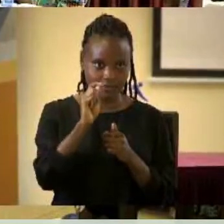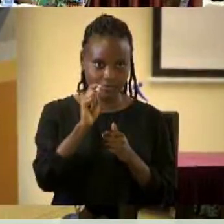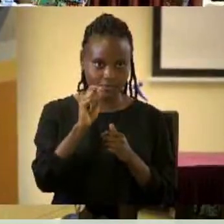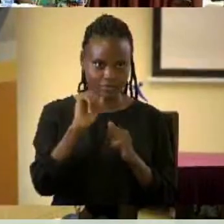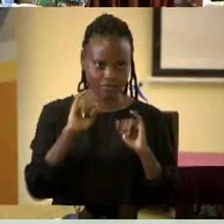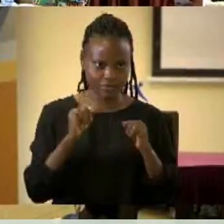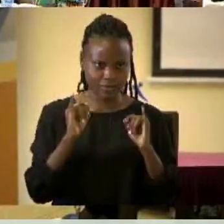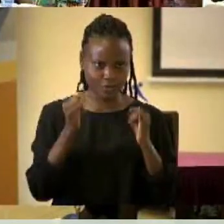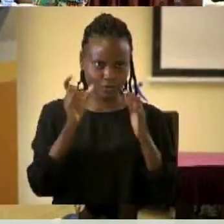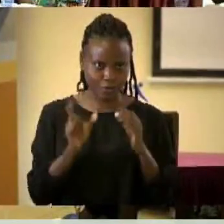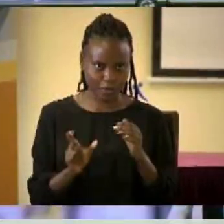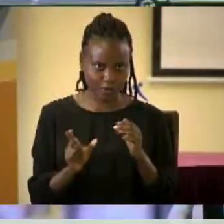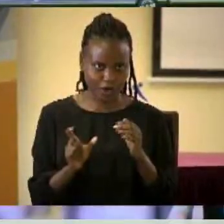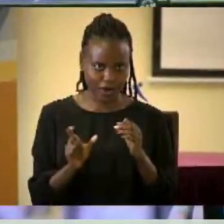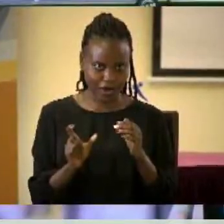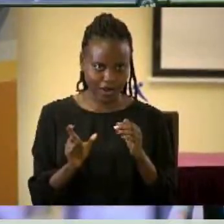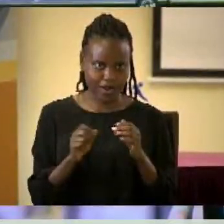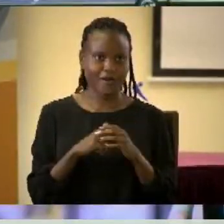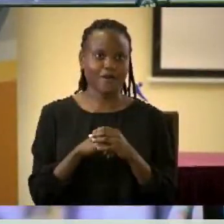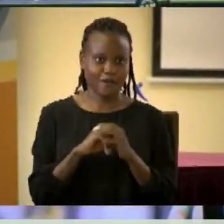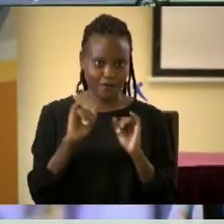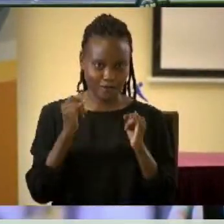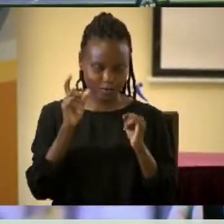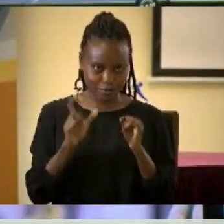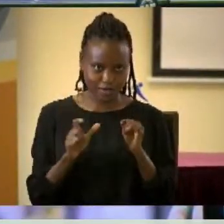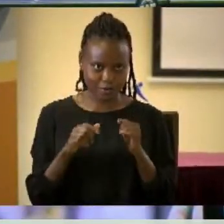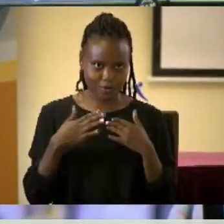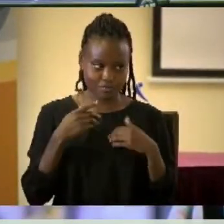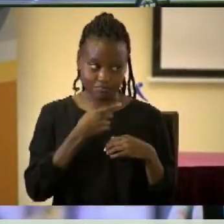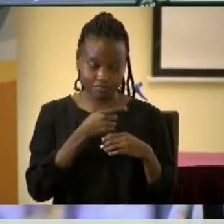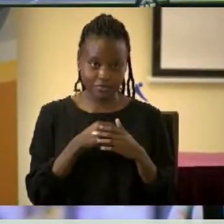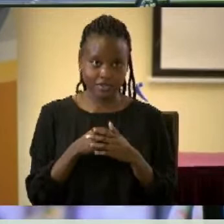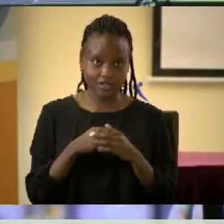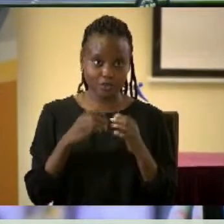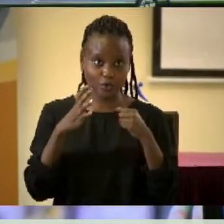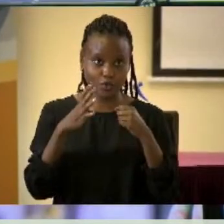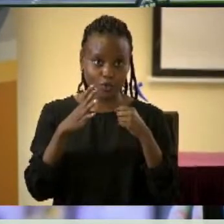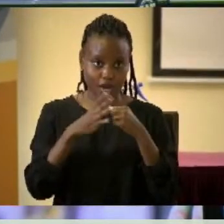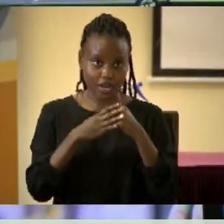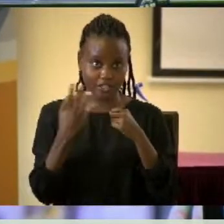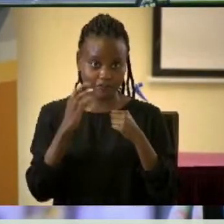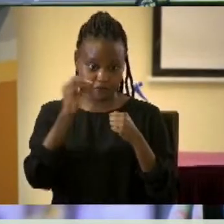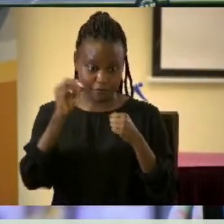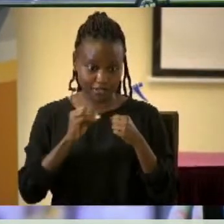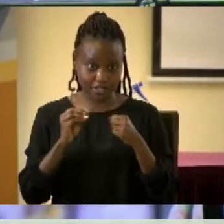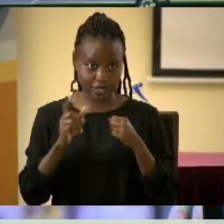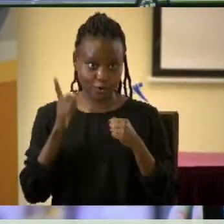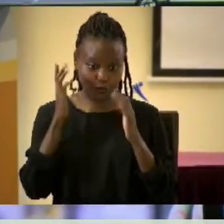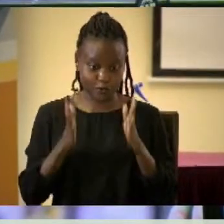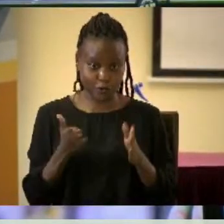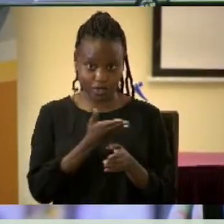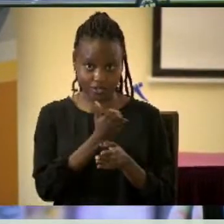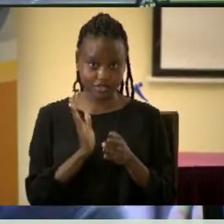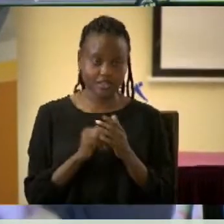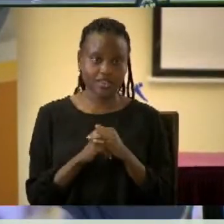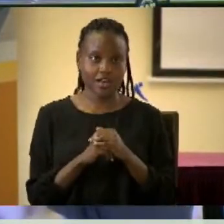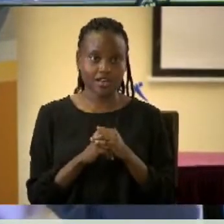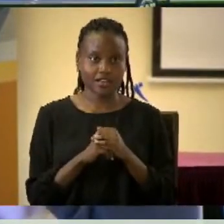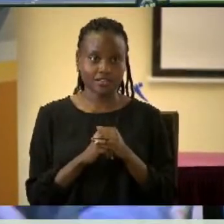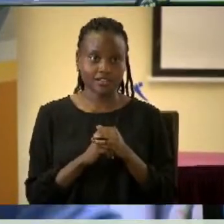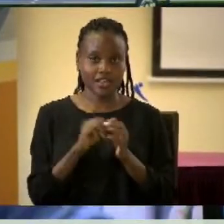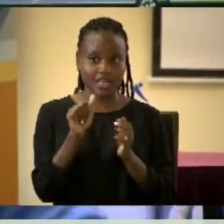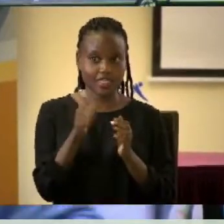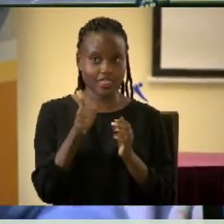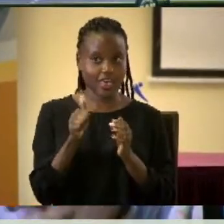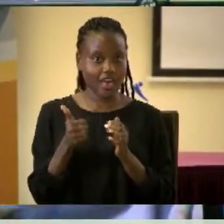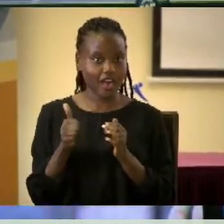Initially, I said that I'm very much aware that in this room, we have 95% of lawyers. And the others who, of course,